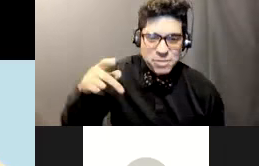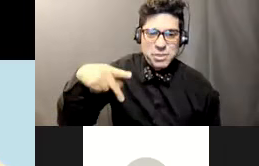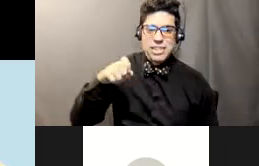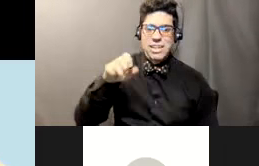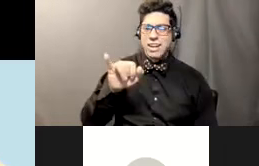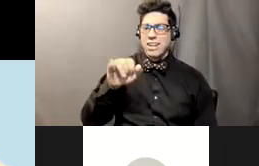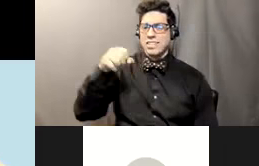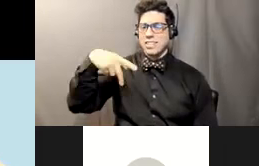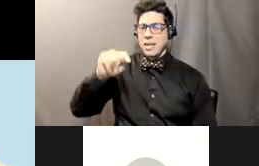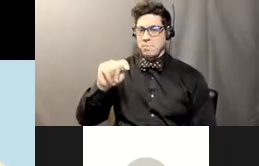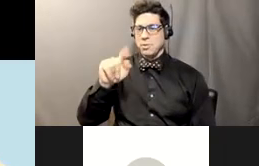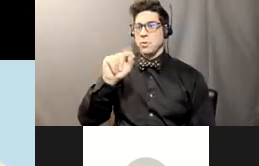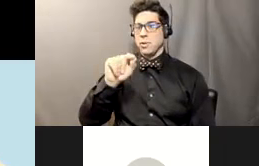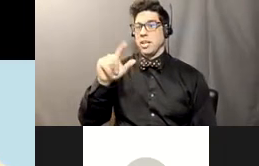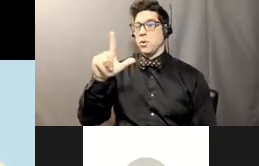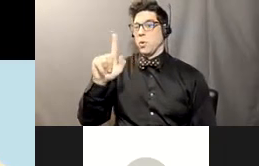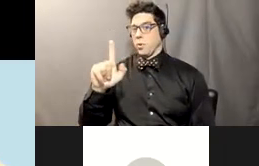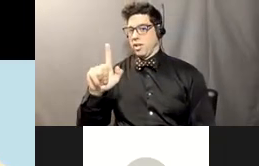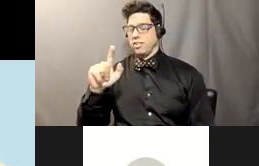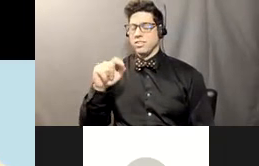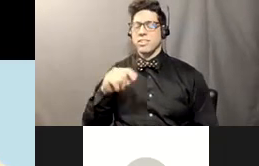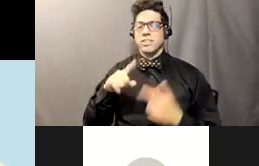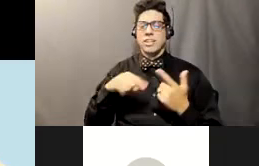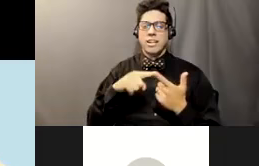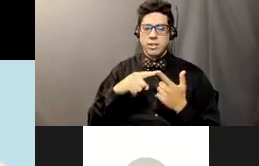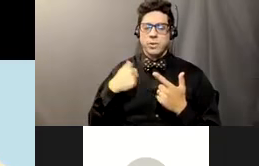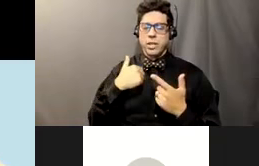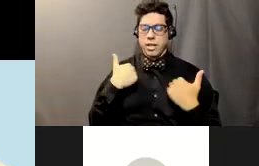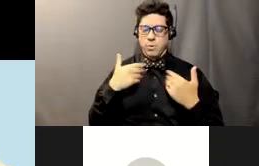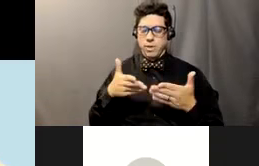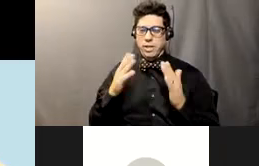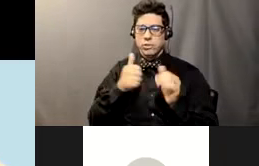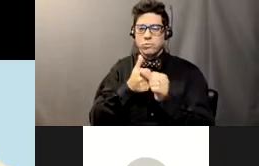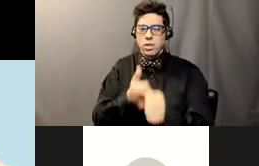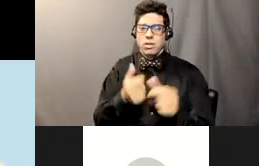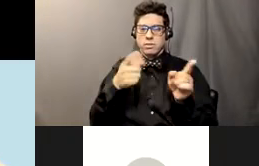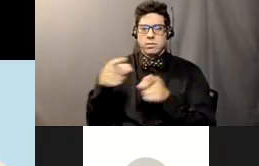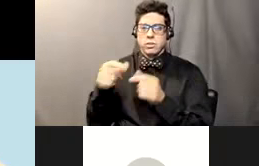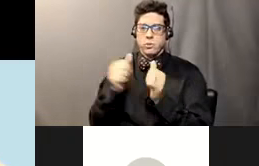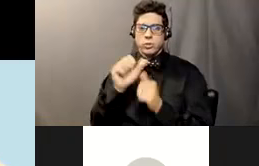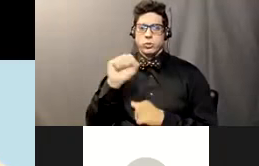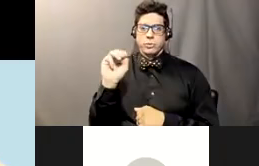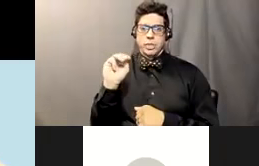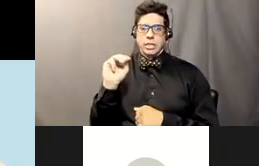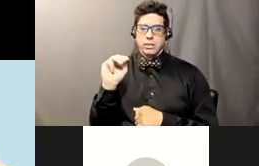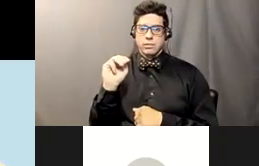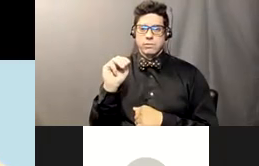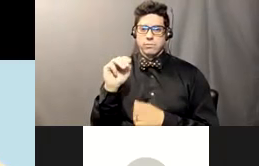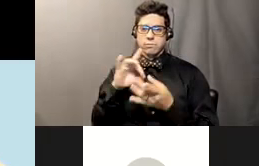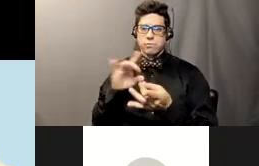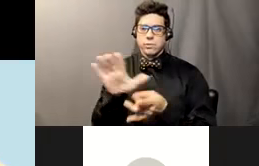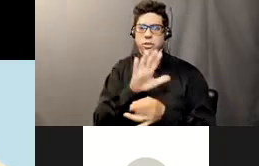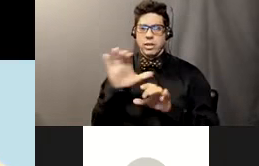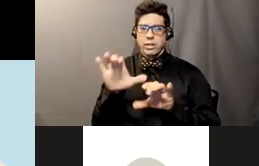way for us to track what was going on in the social media with the activities that we